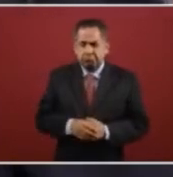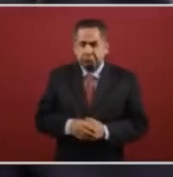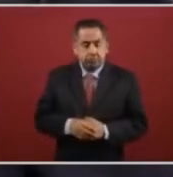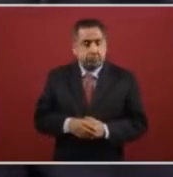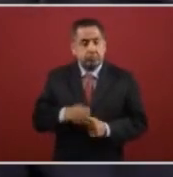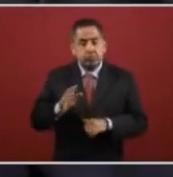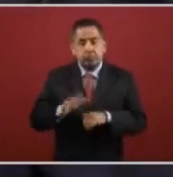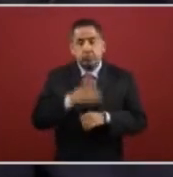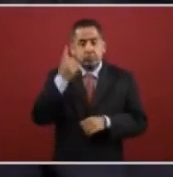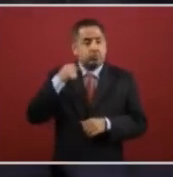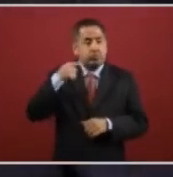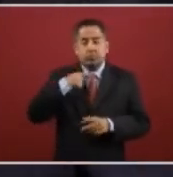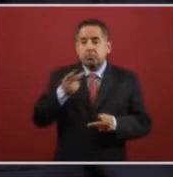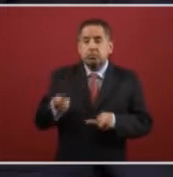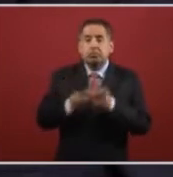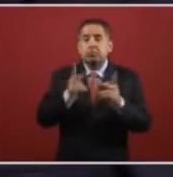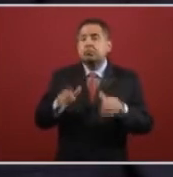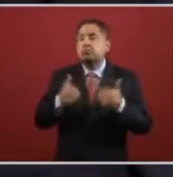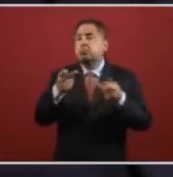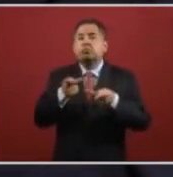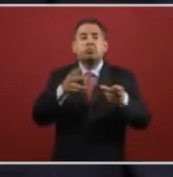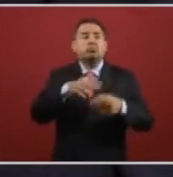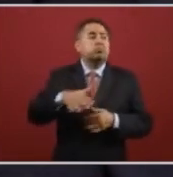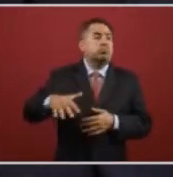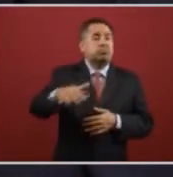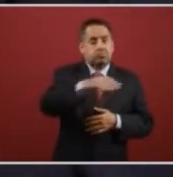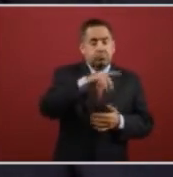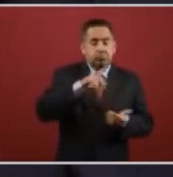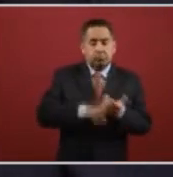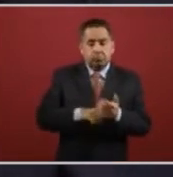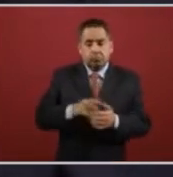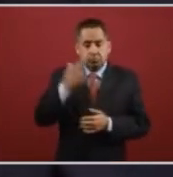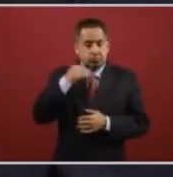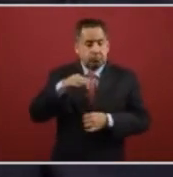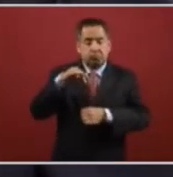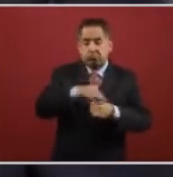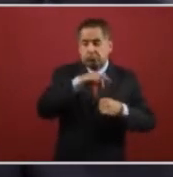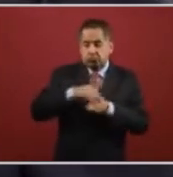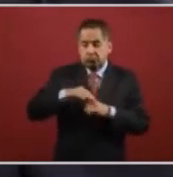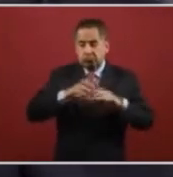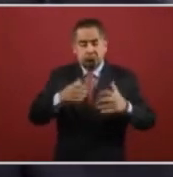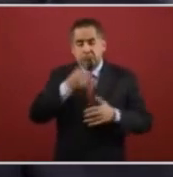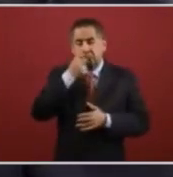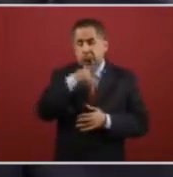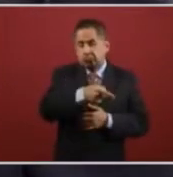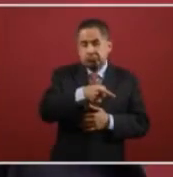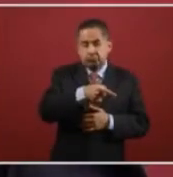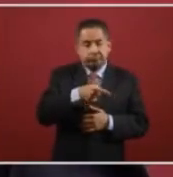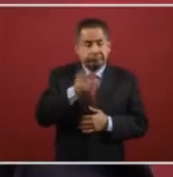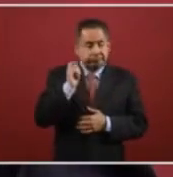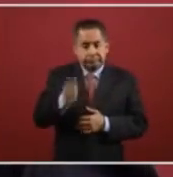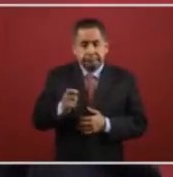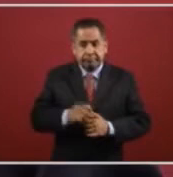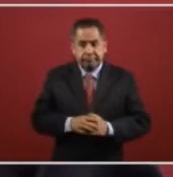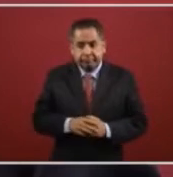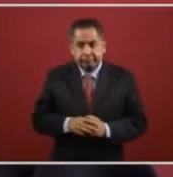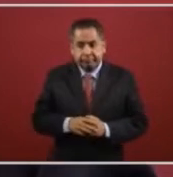Huesca, because there was some kind of consult, they didn't do anything, and the people voted